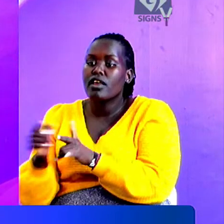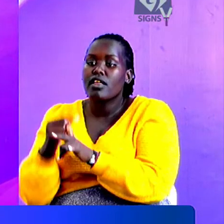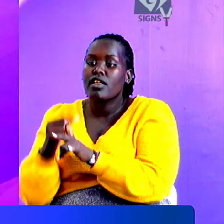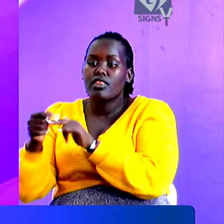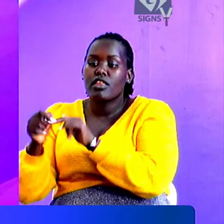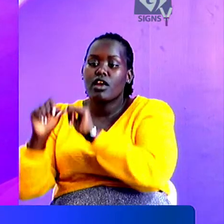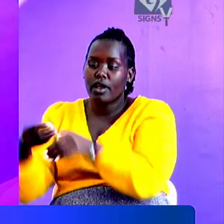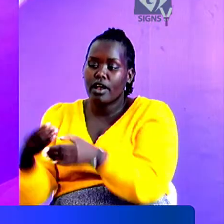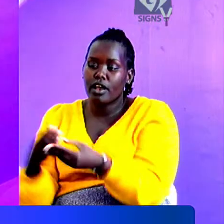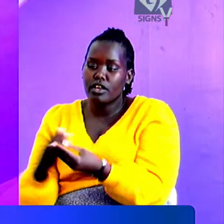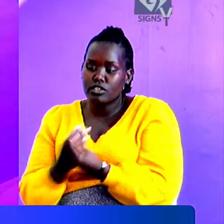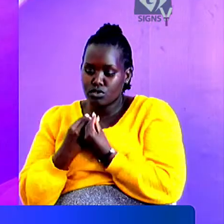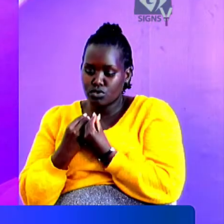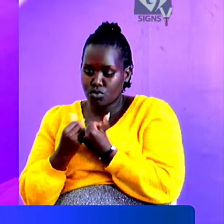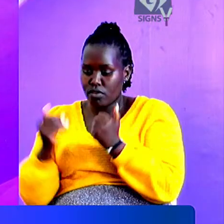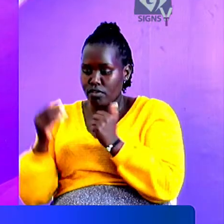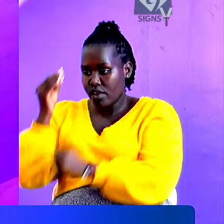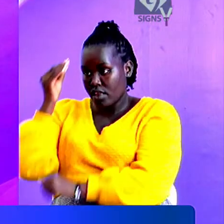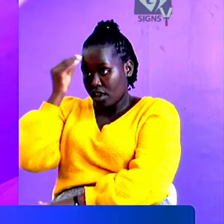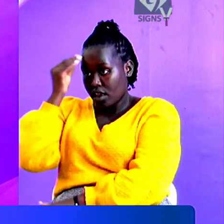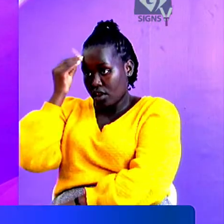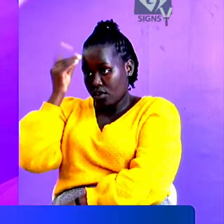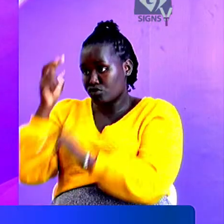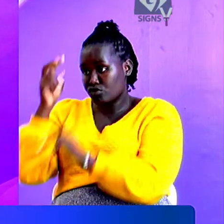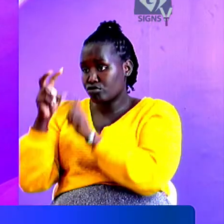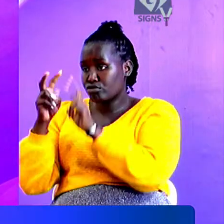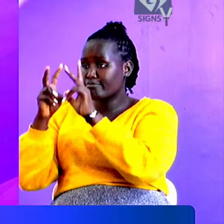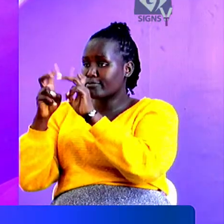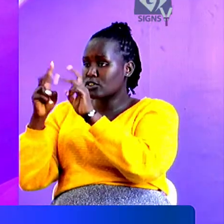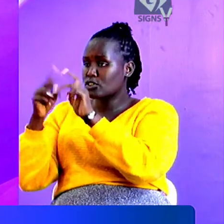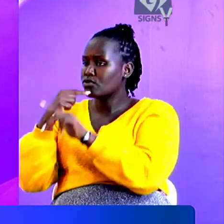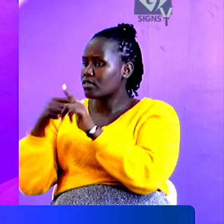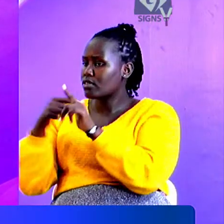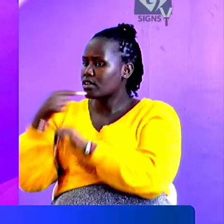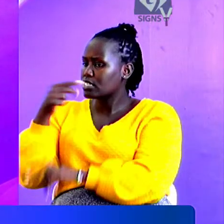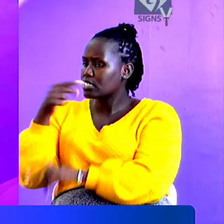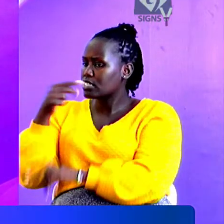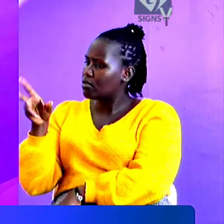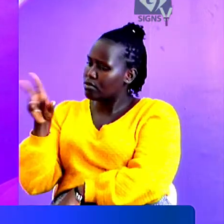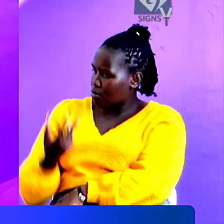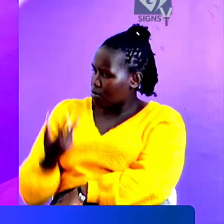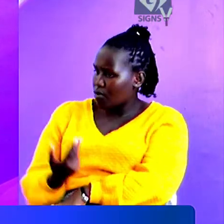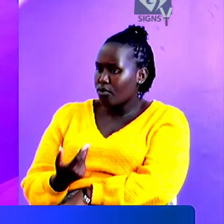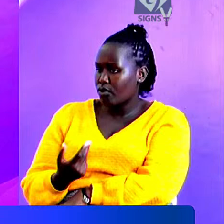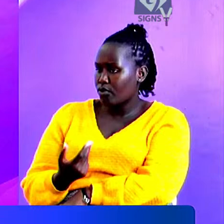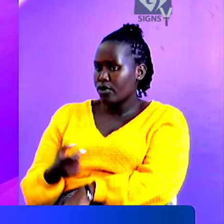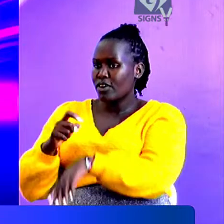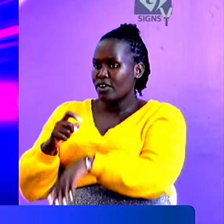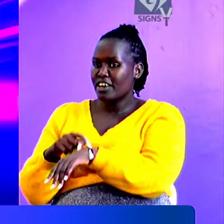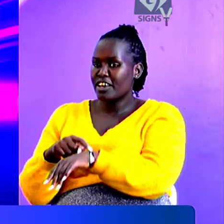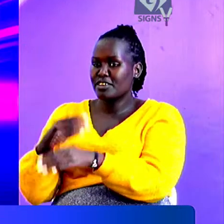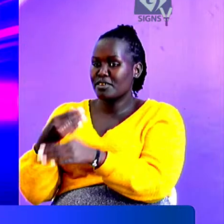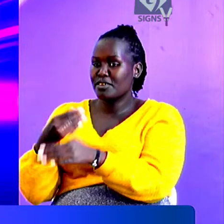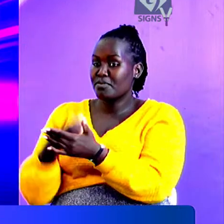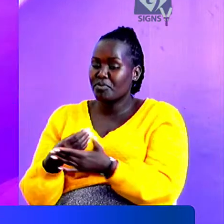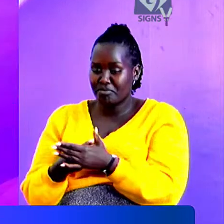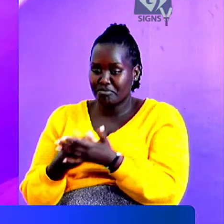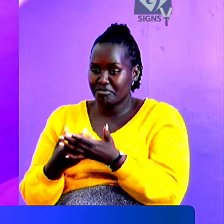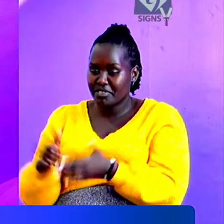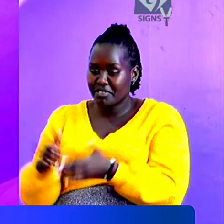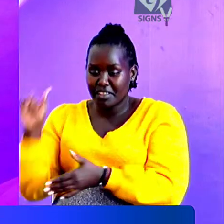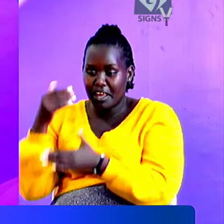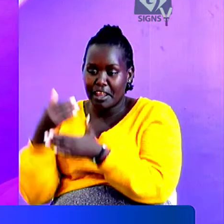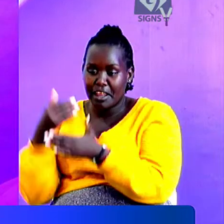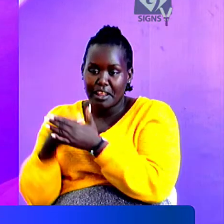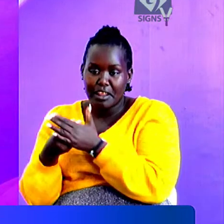issue. Hapana. The MPs were not You see happy. that, no, when they had now their money is what to be, they were like, no, we don't want that.